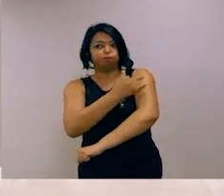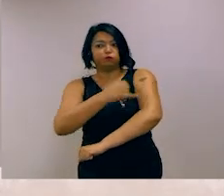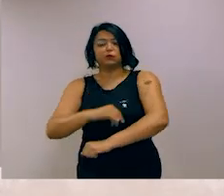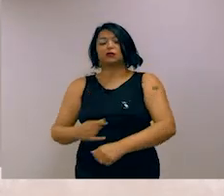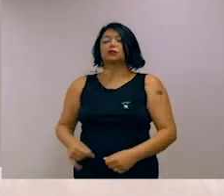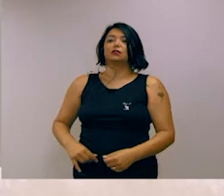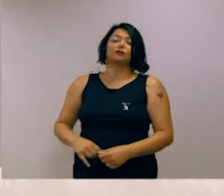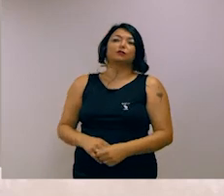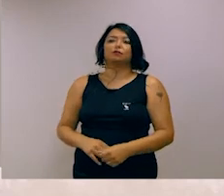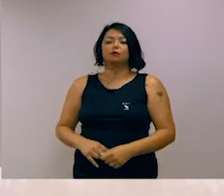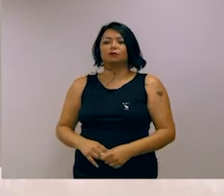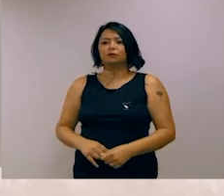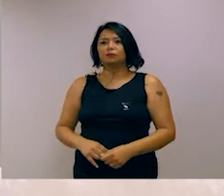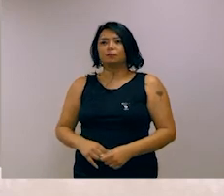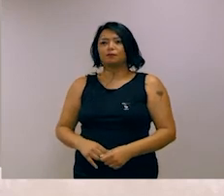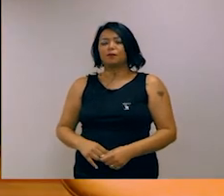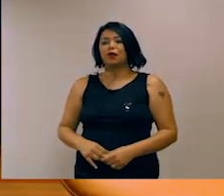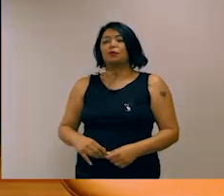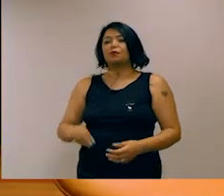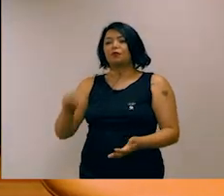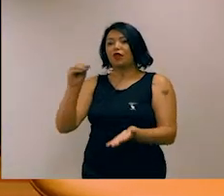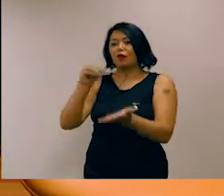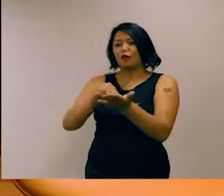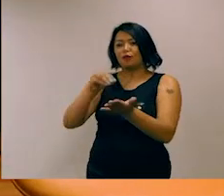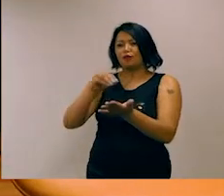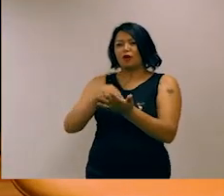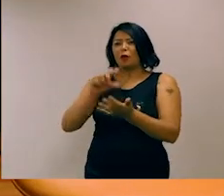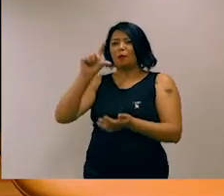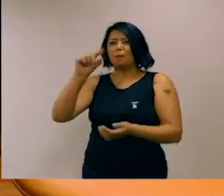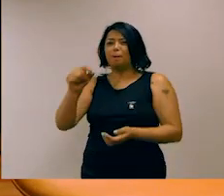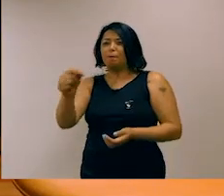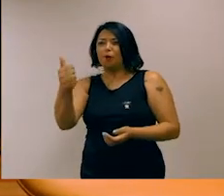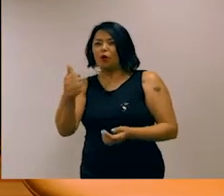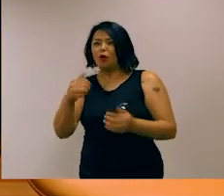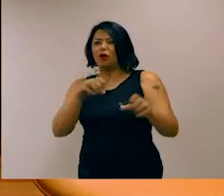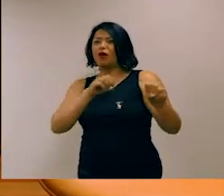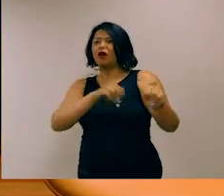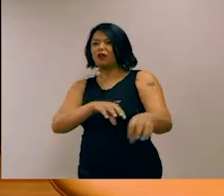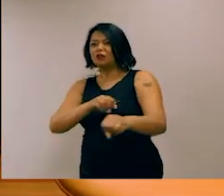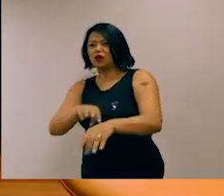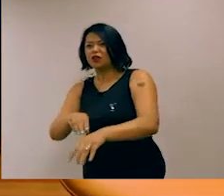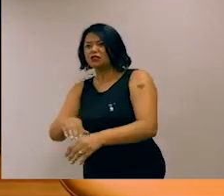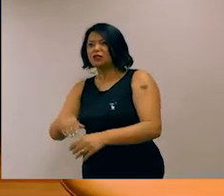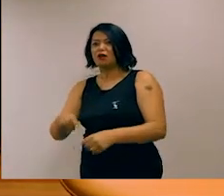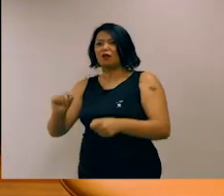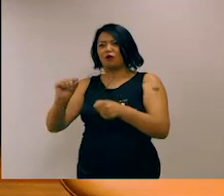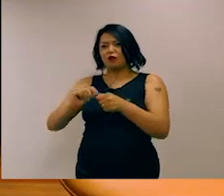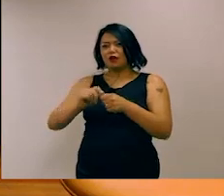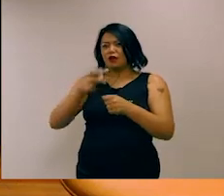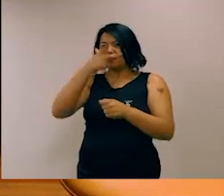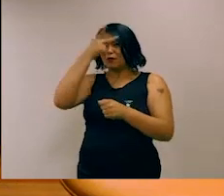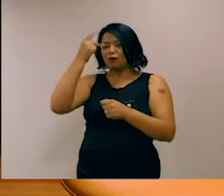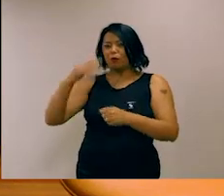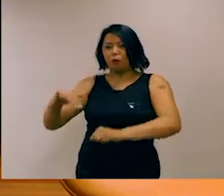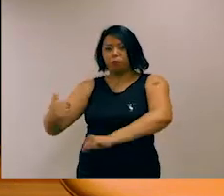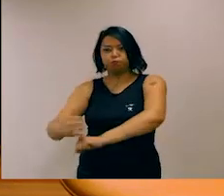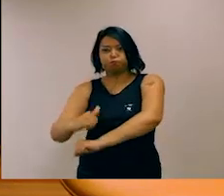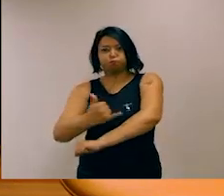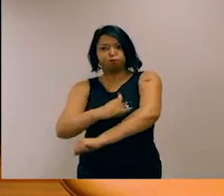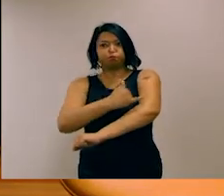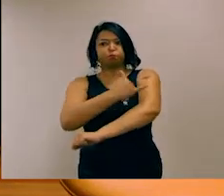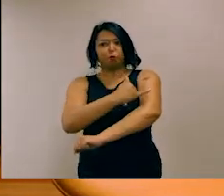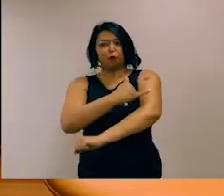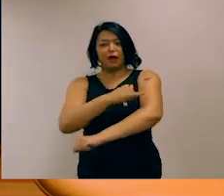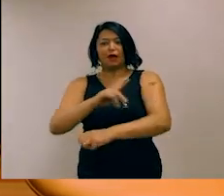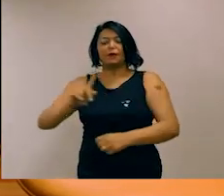obesity to some extent. So there are 2 problems with this kind of information. First of all, we